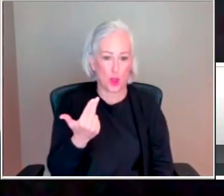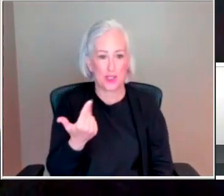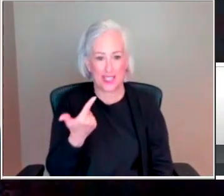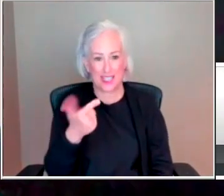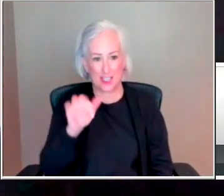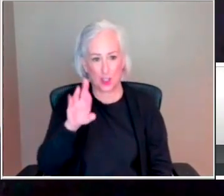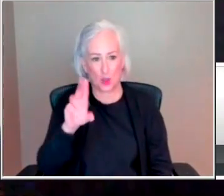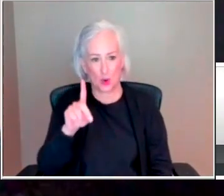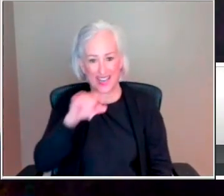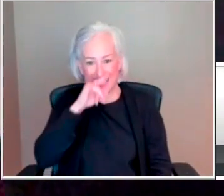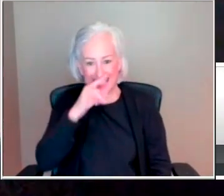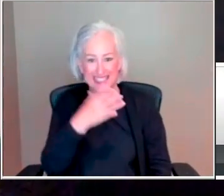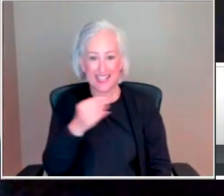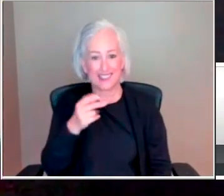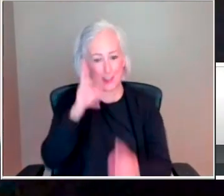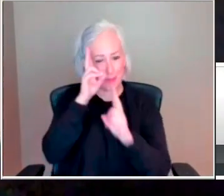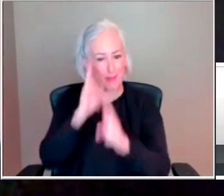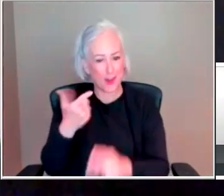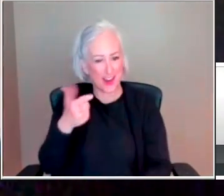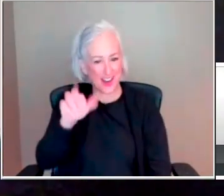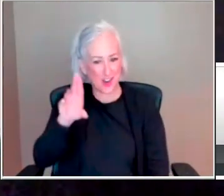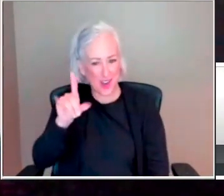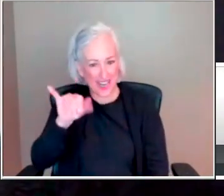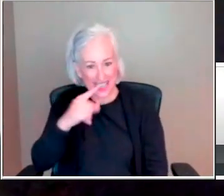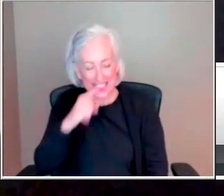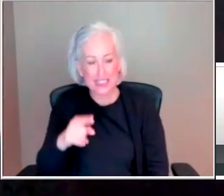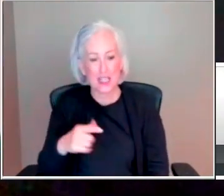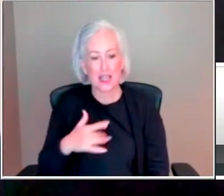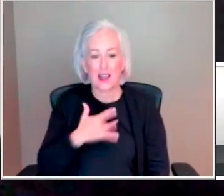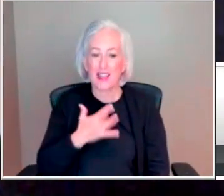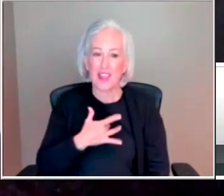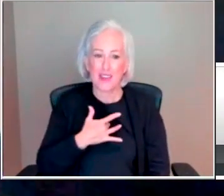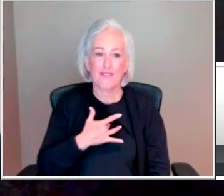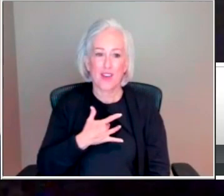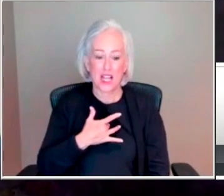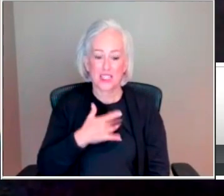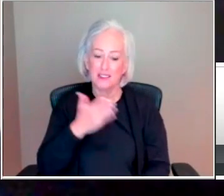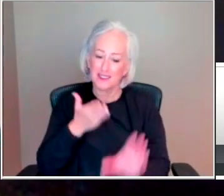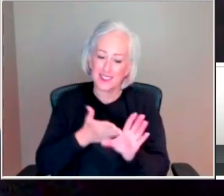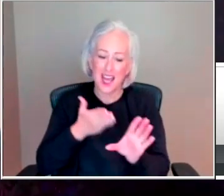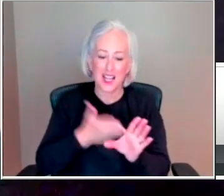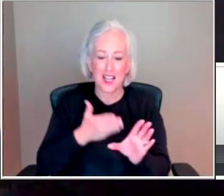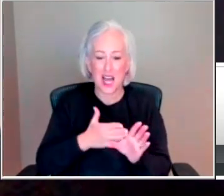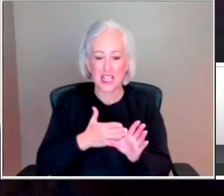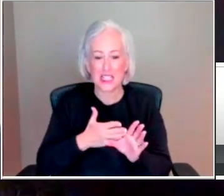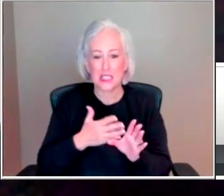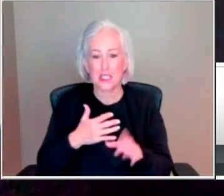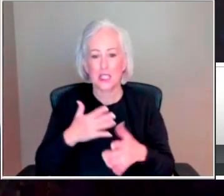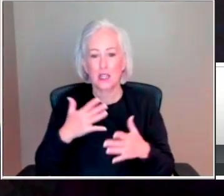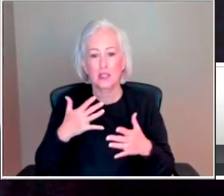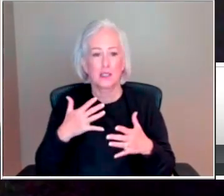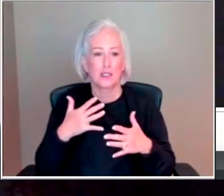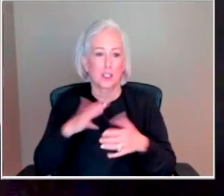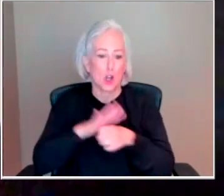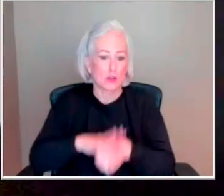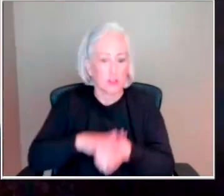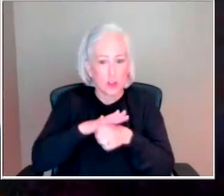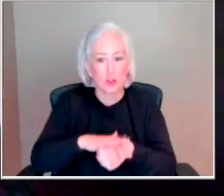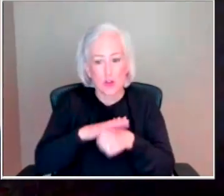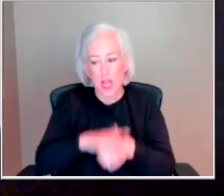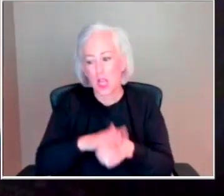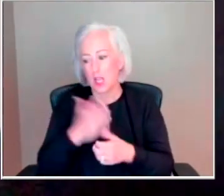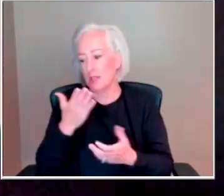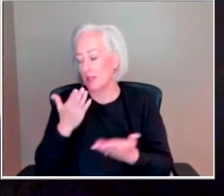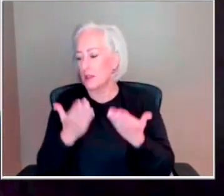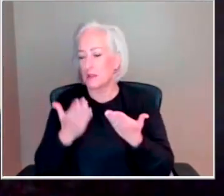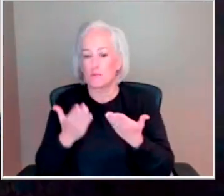ones, but it kind of took their toll on them, psychological too. They were kind of like having issues at school.